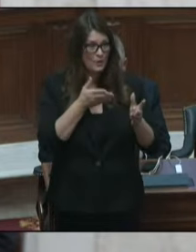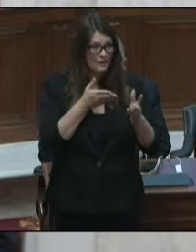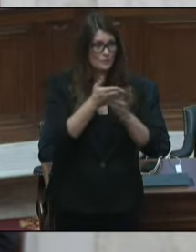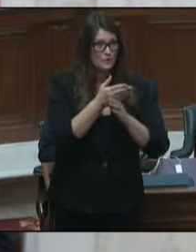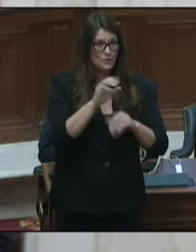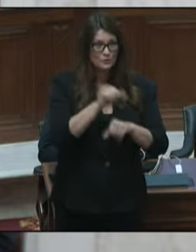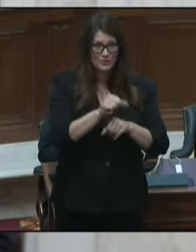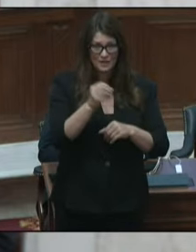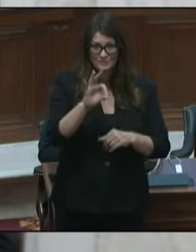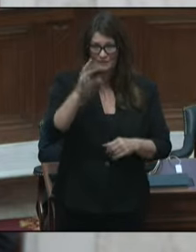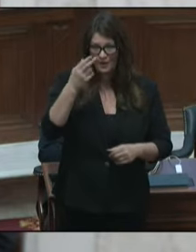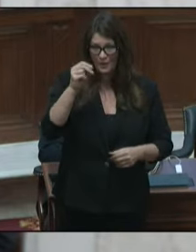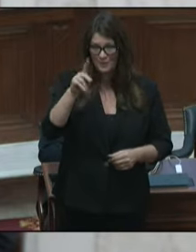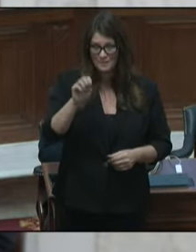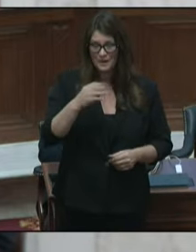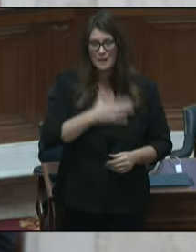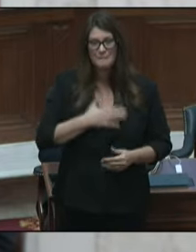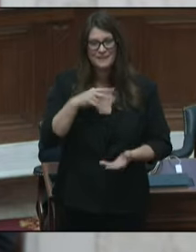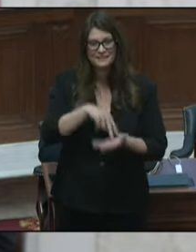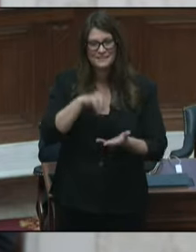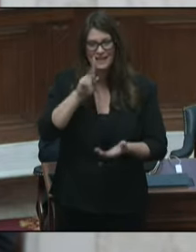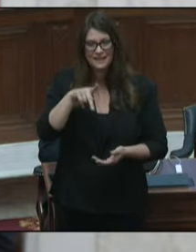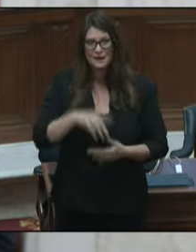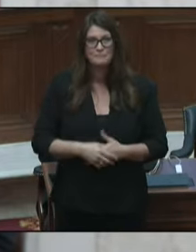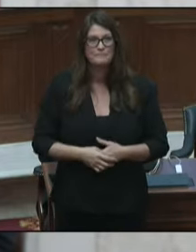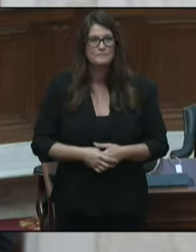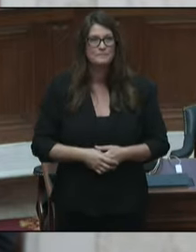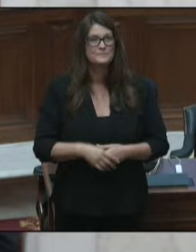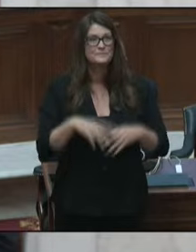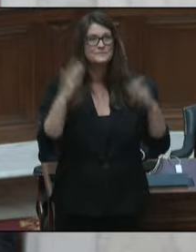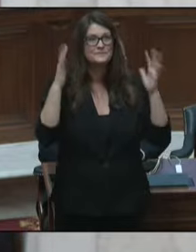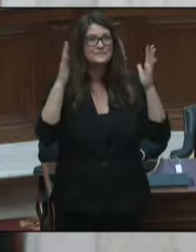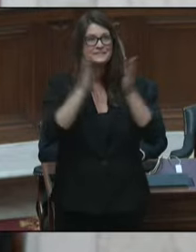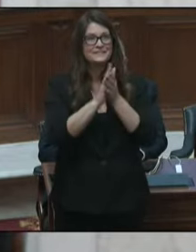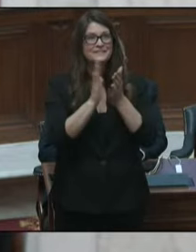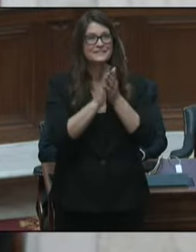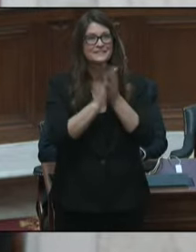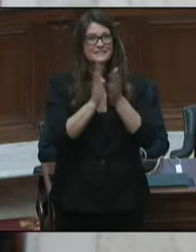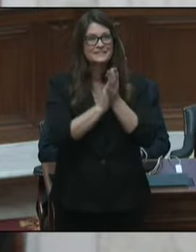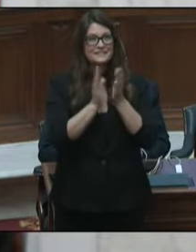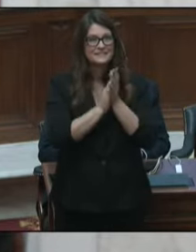Hope. James, please stand. Let's give you a great round of applause.